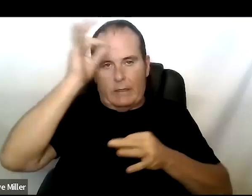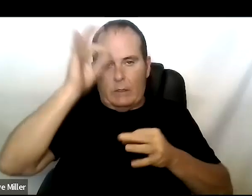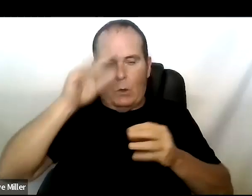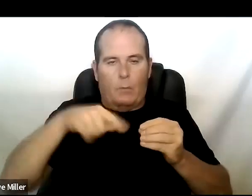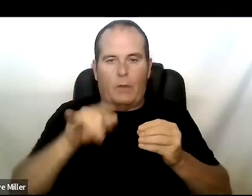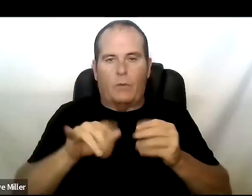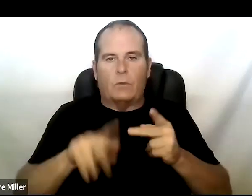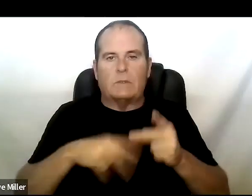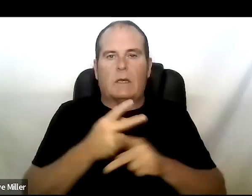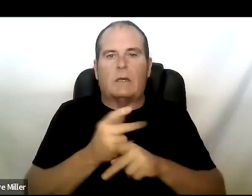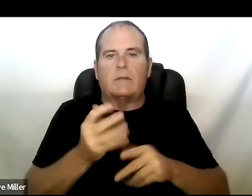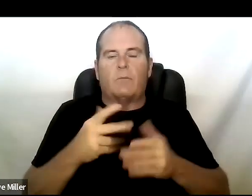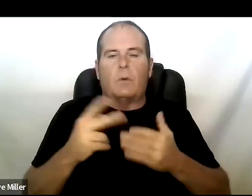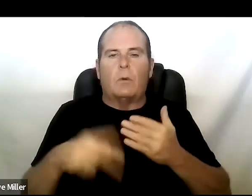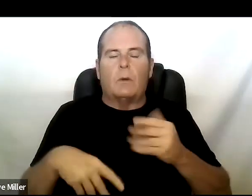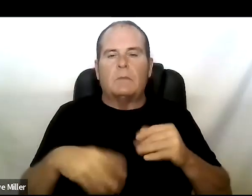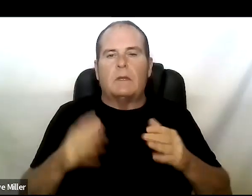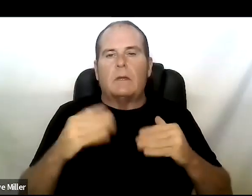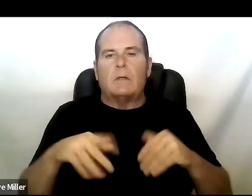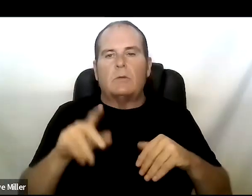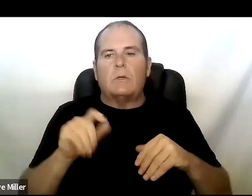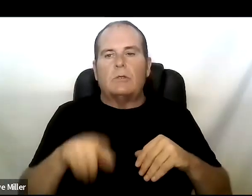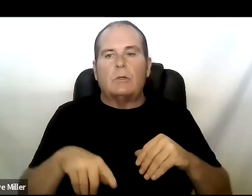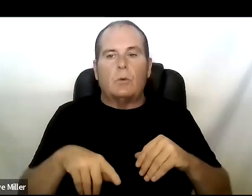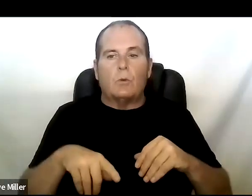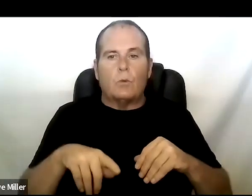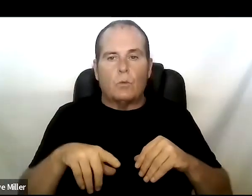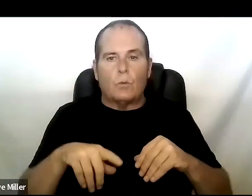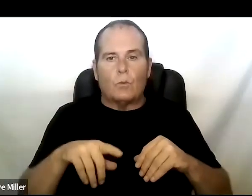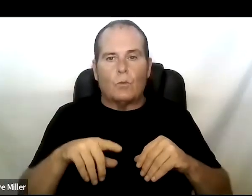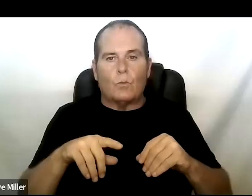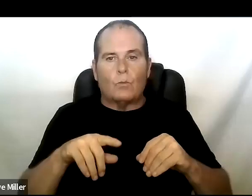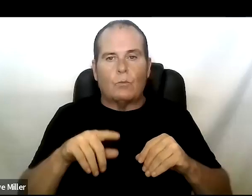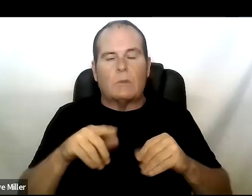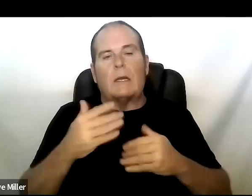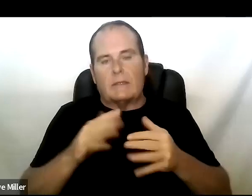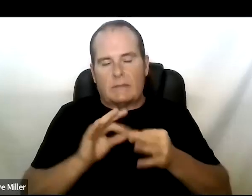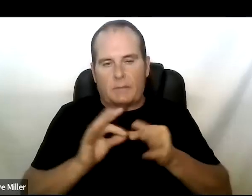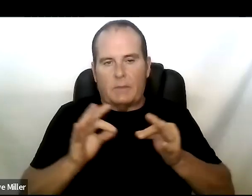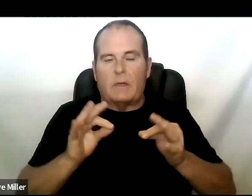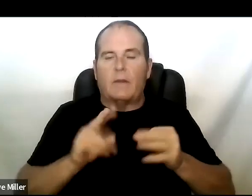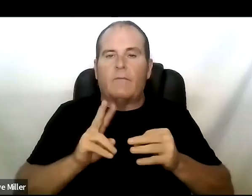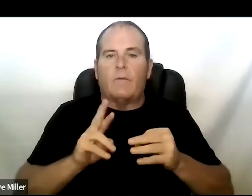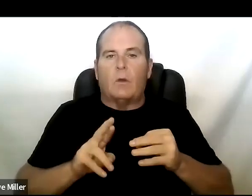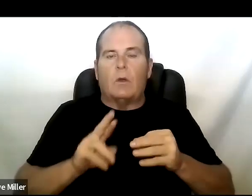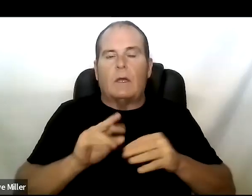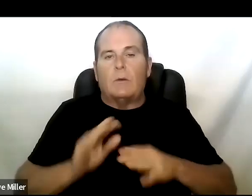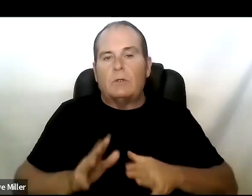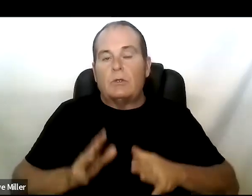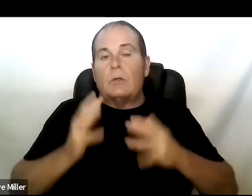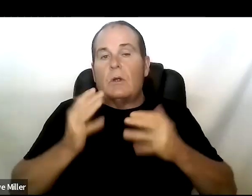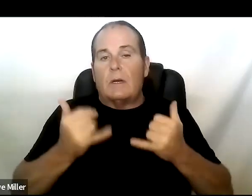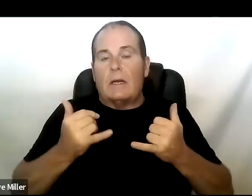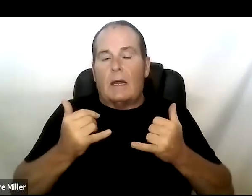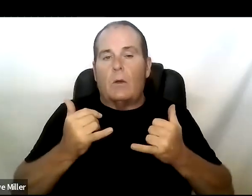program. Next question, or the statement, the VR counselors are now a